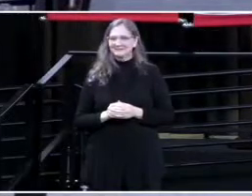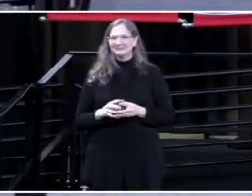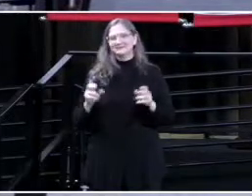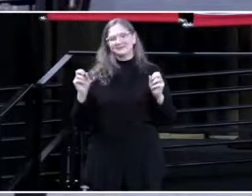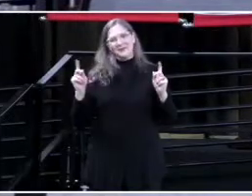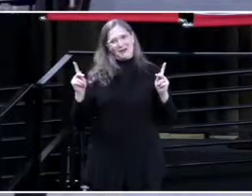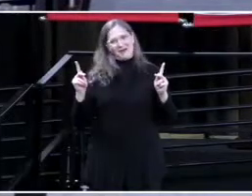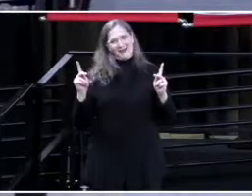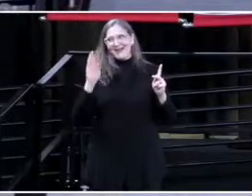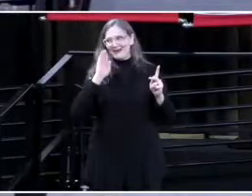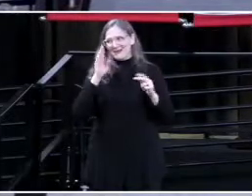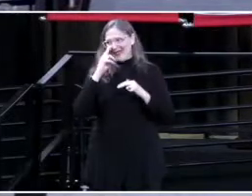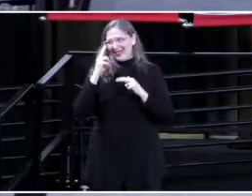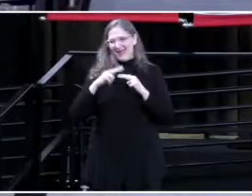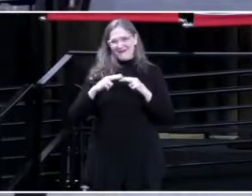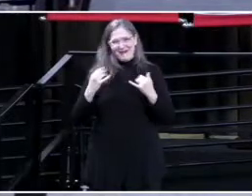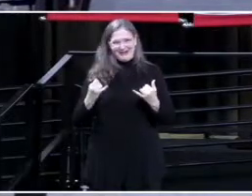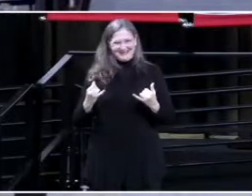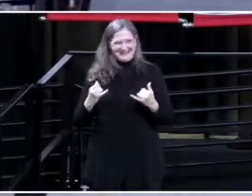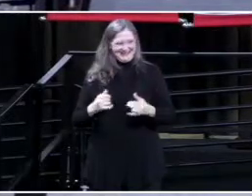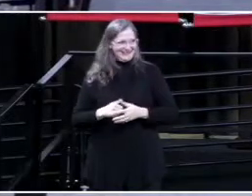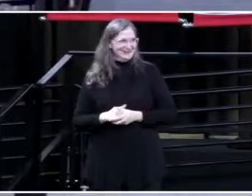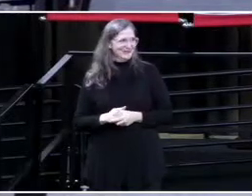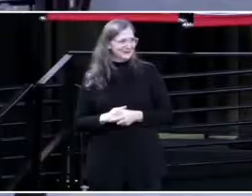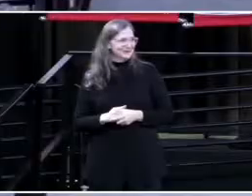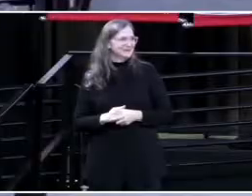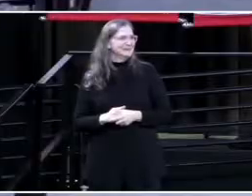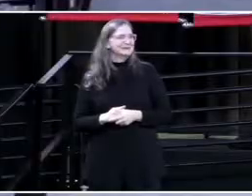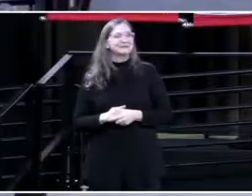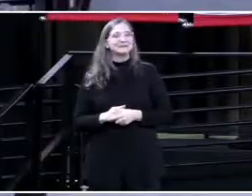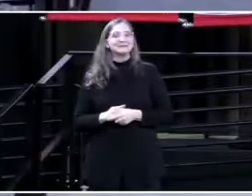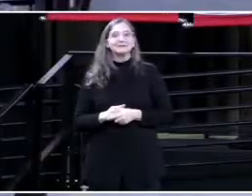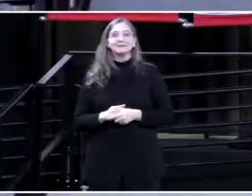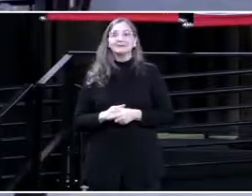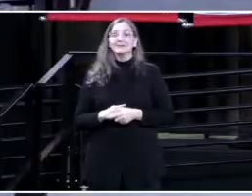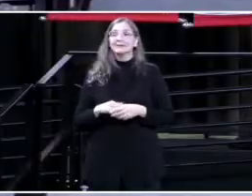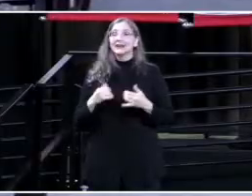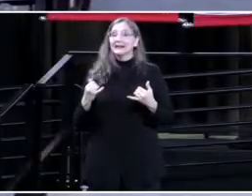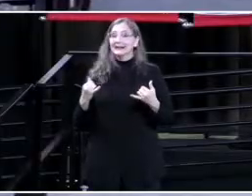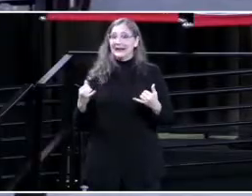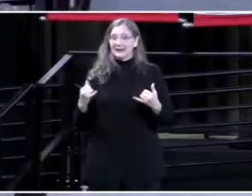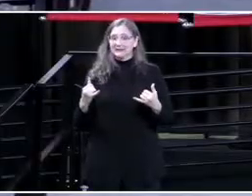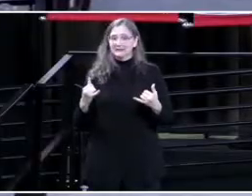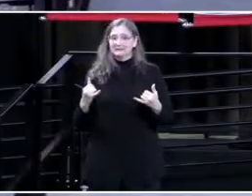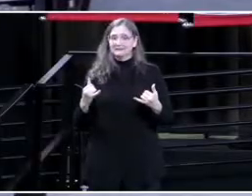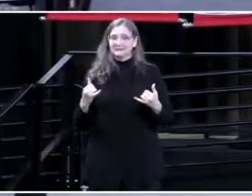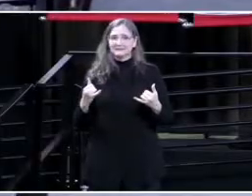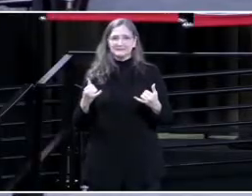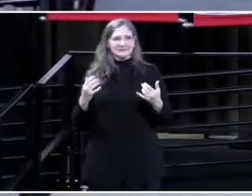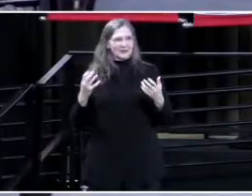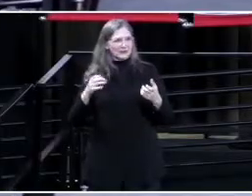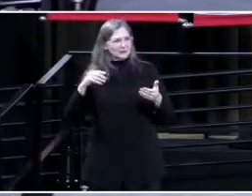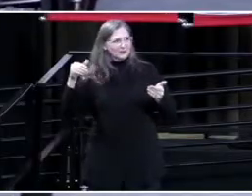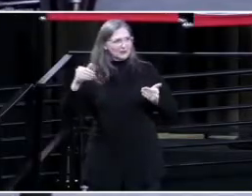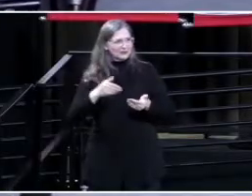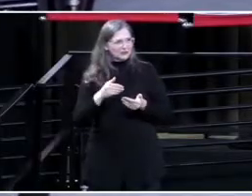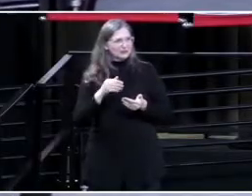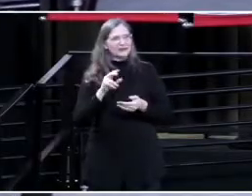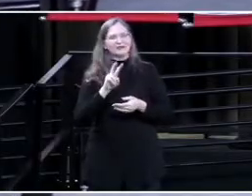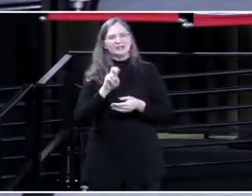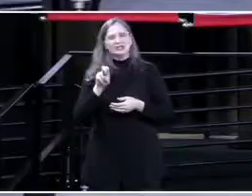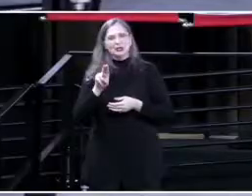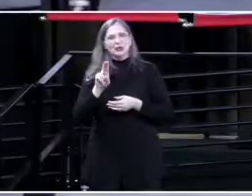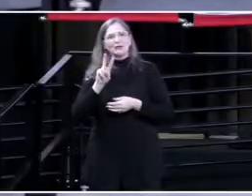We're going to have fun in the complex today. So at this time, it is my pleasure to introduce VSU's Provost and